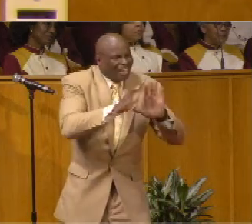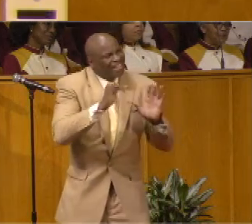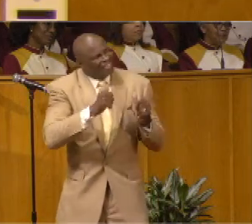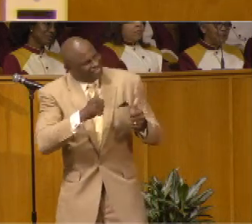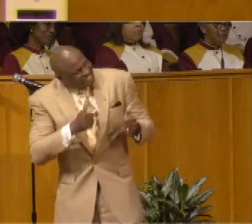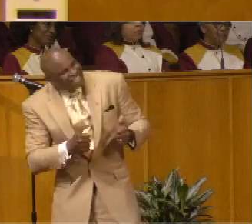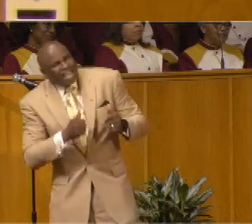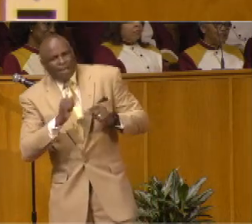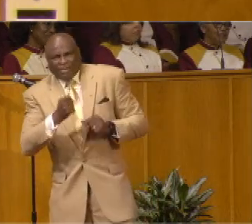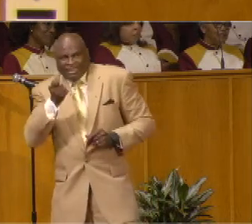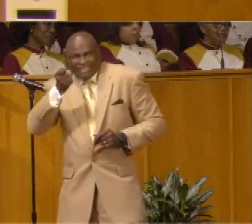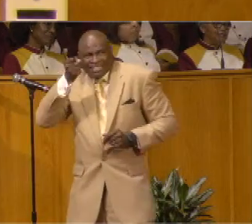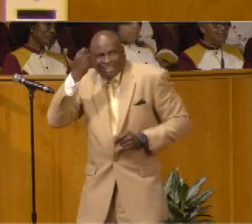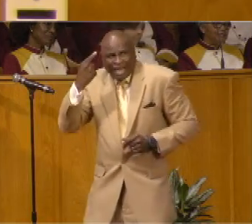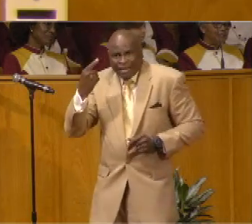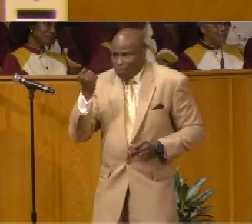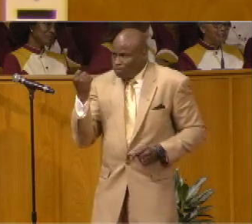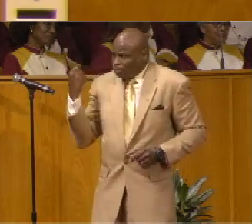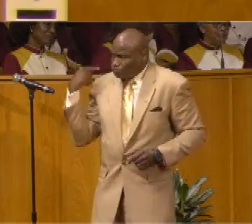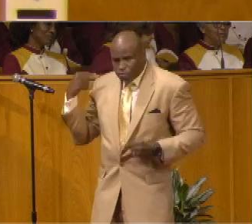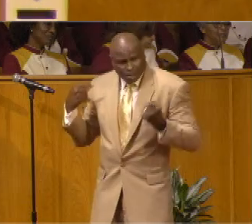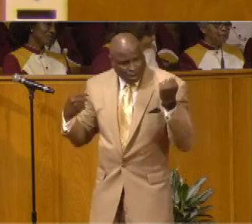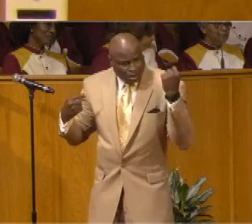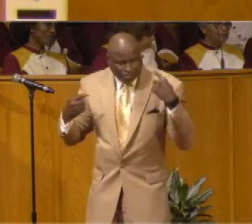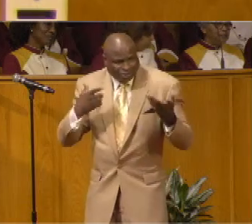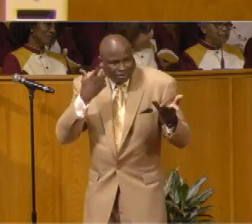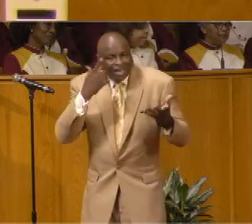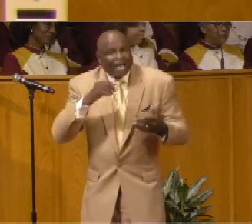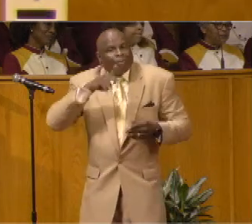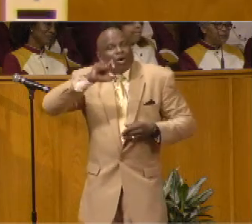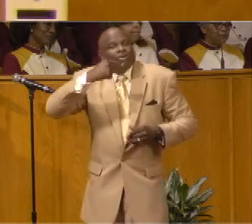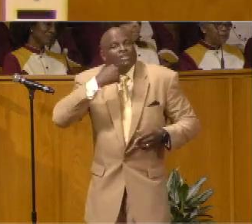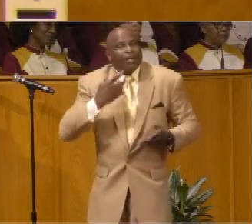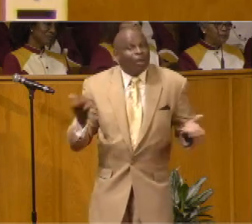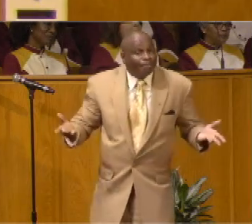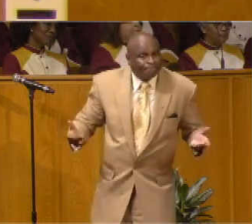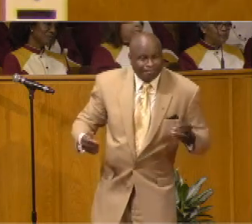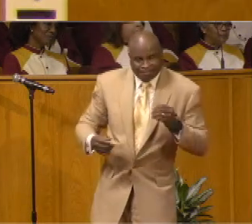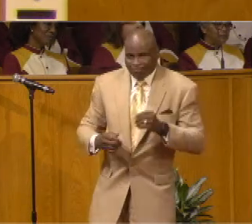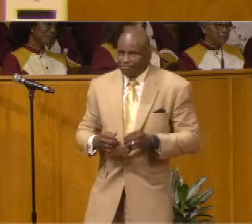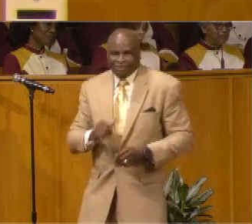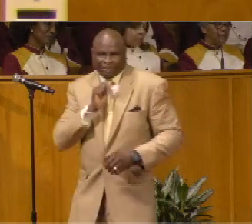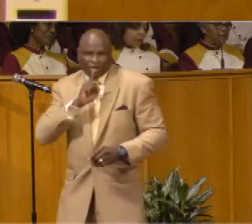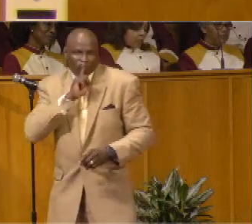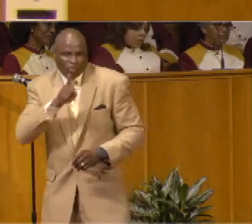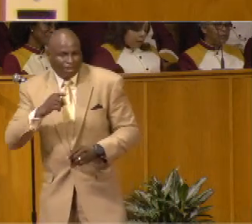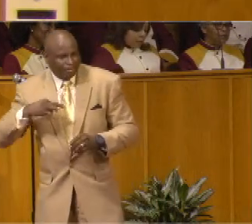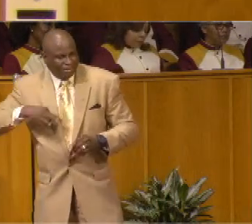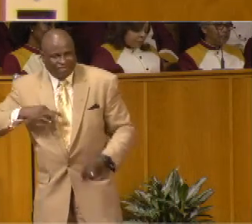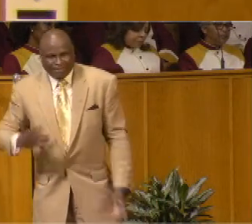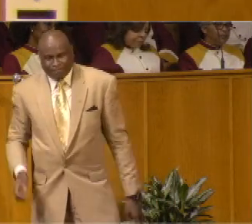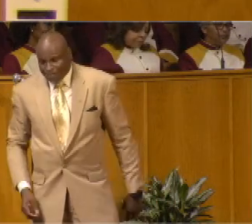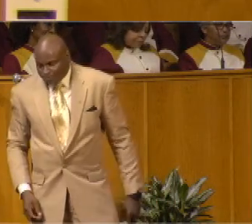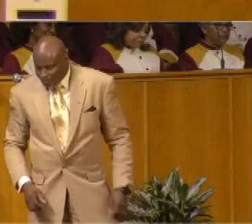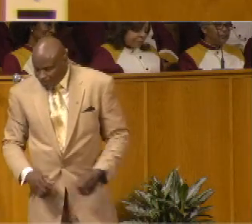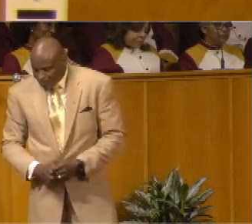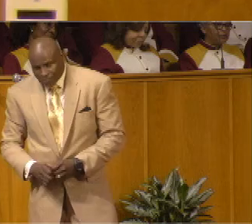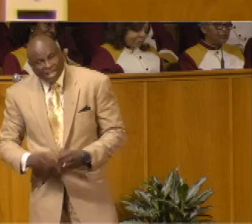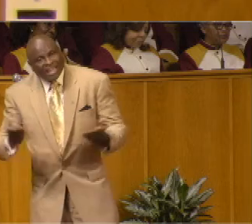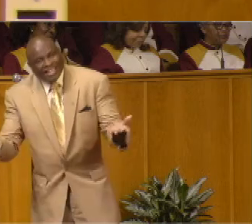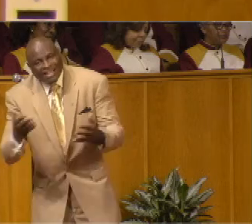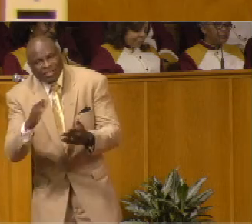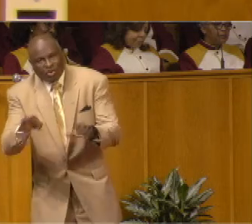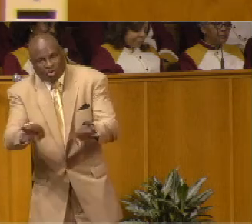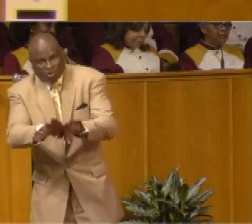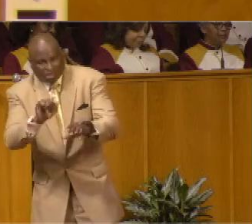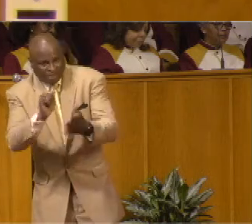but if the understanding is not fruitful, Paul says that's not beneficial. Here's the